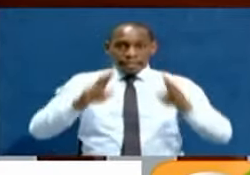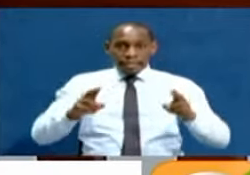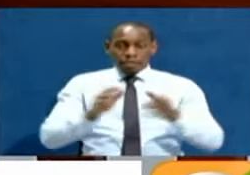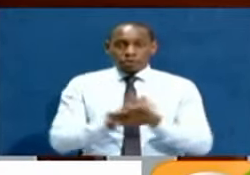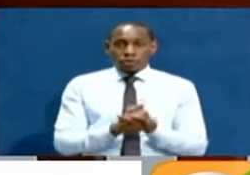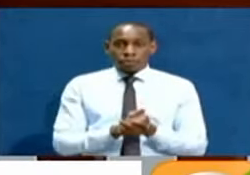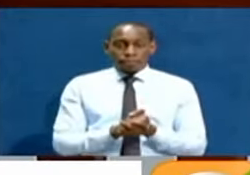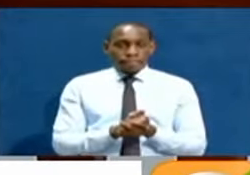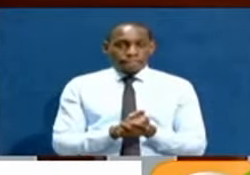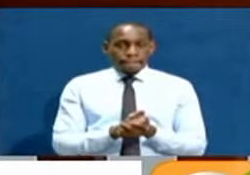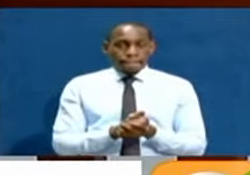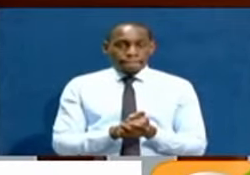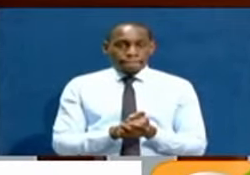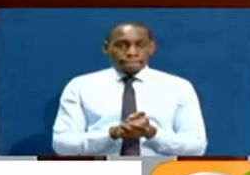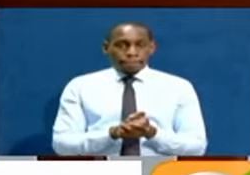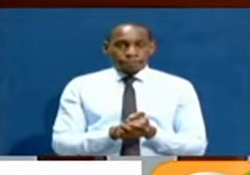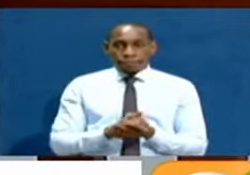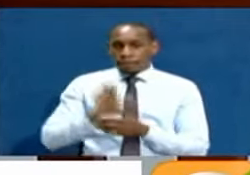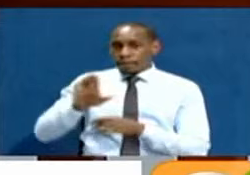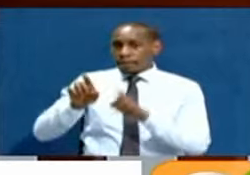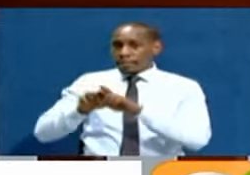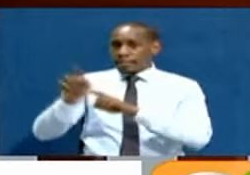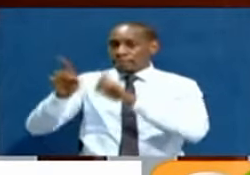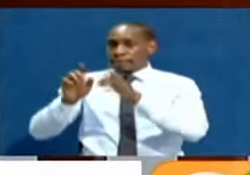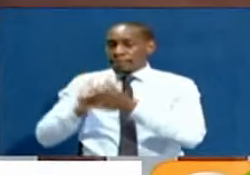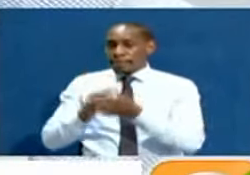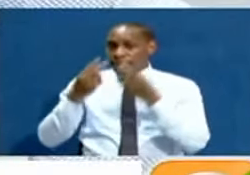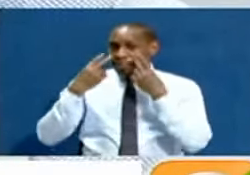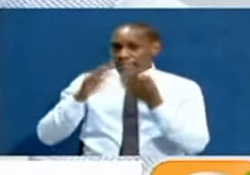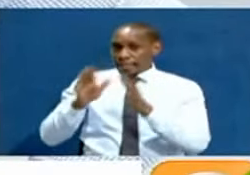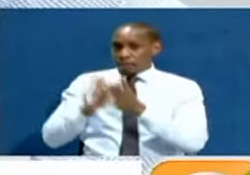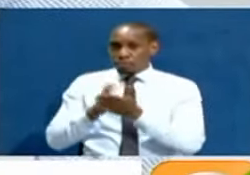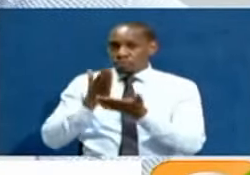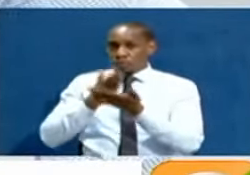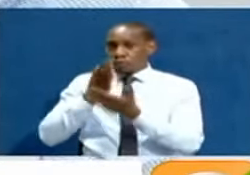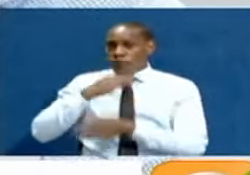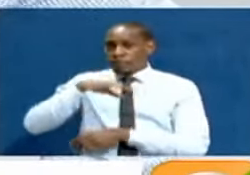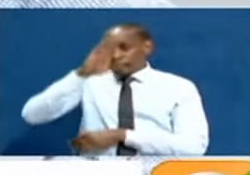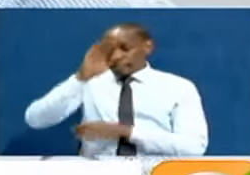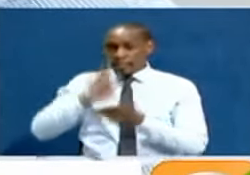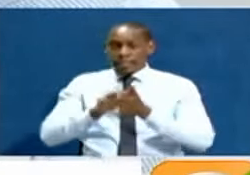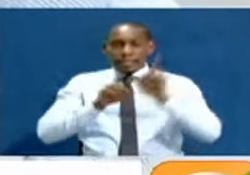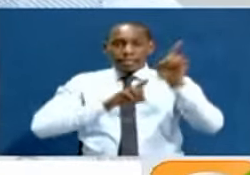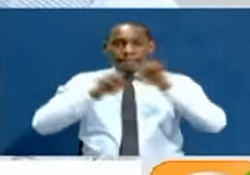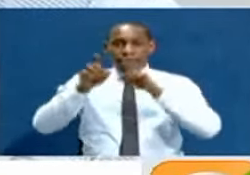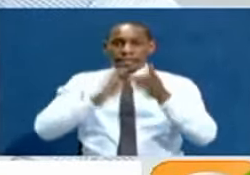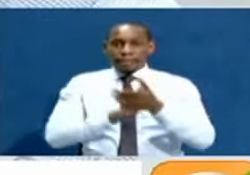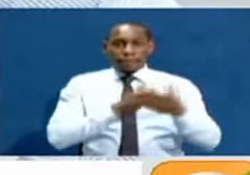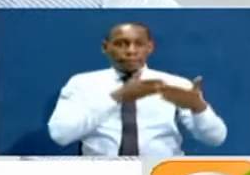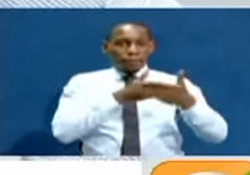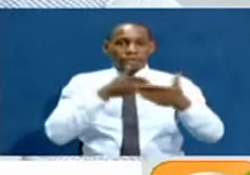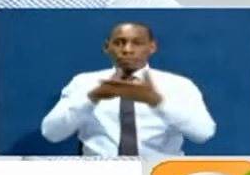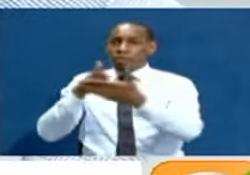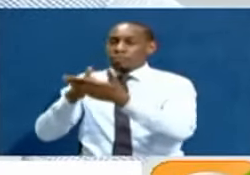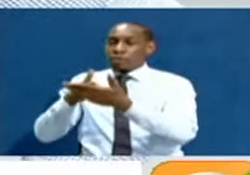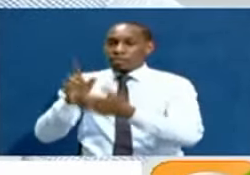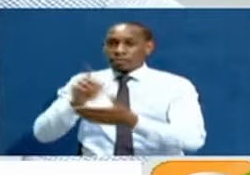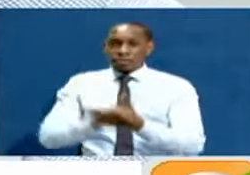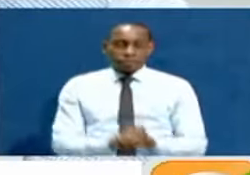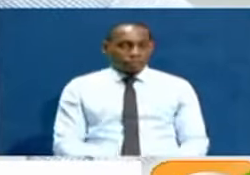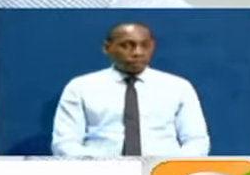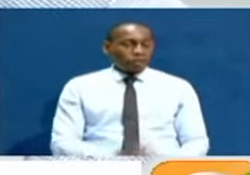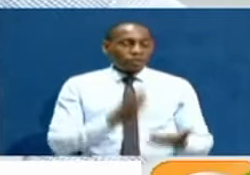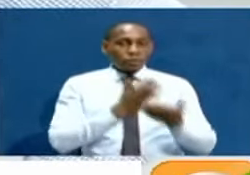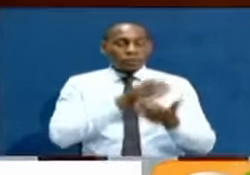lots of things you have to do before you can go anywhere. And you're still traveling. How do you find it? Is it frustrating just going through the various... Oh, it's irritating.